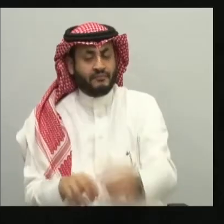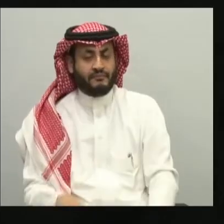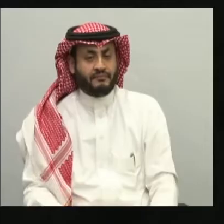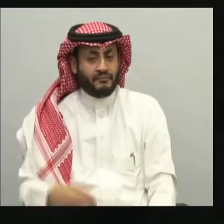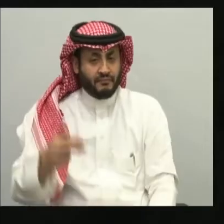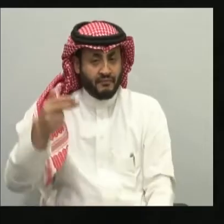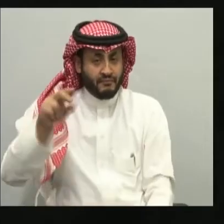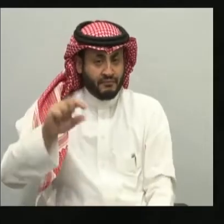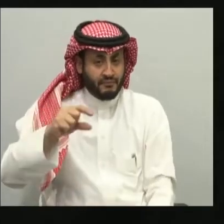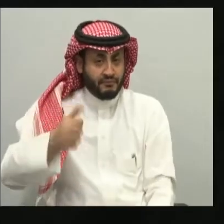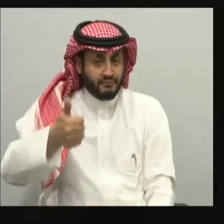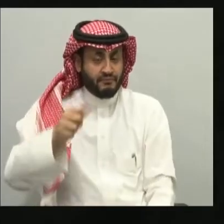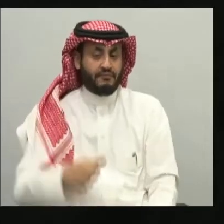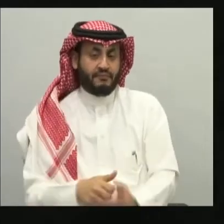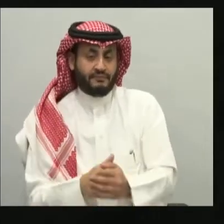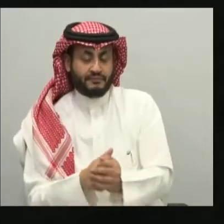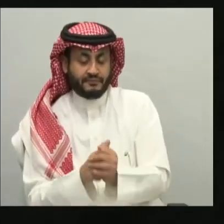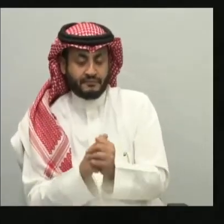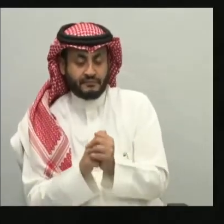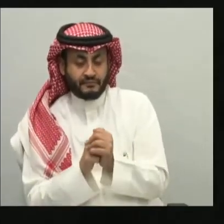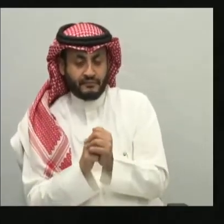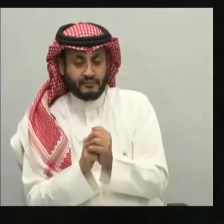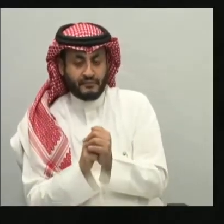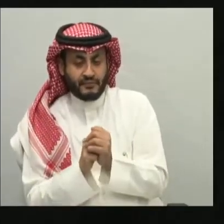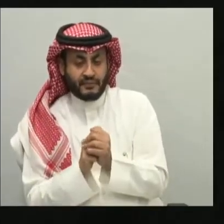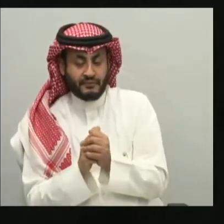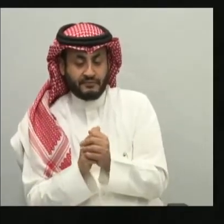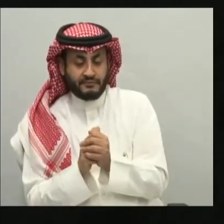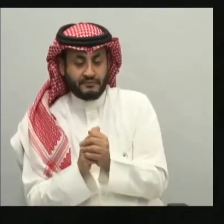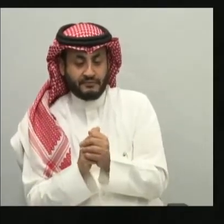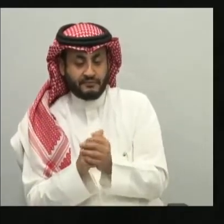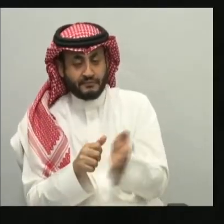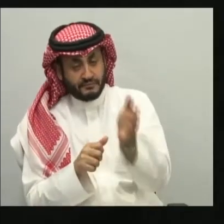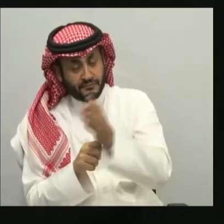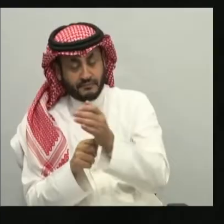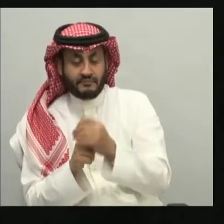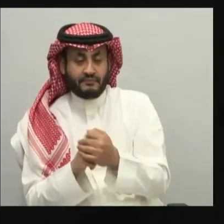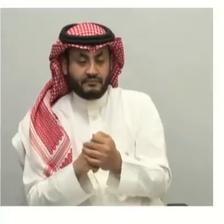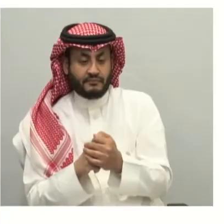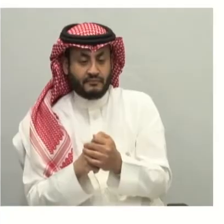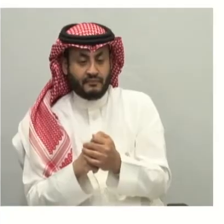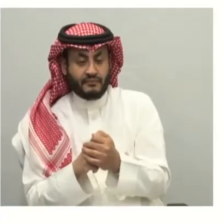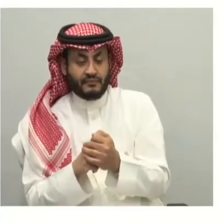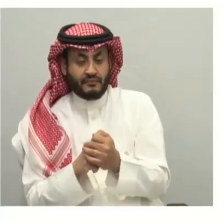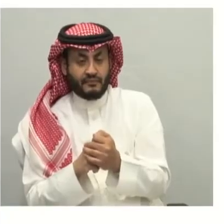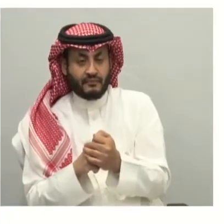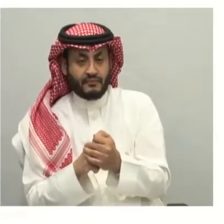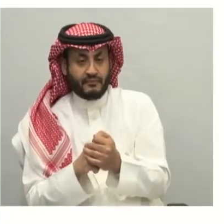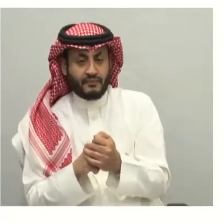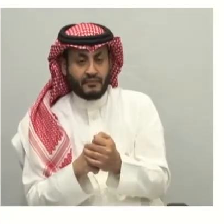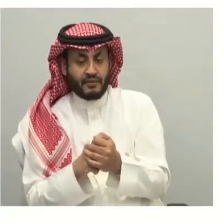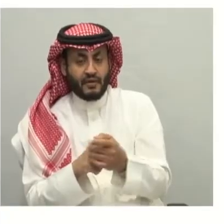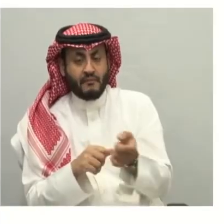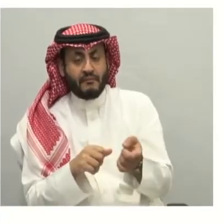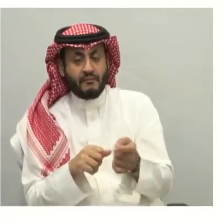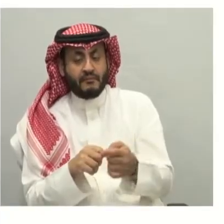happen in the future, and also I used tomorrow, a time expression. Also, another time expression, I'm going to travel